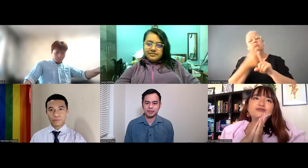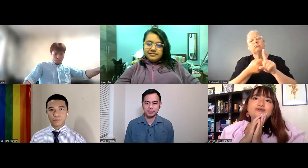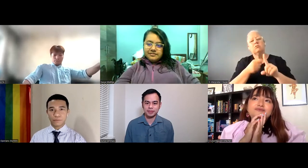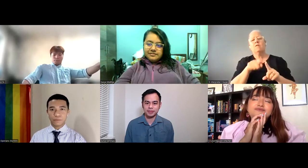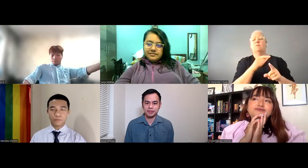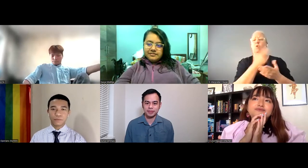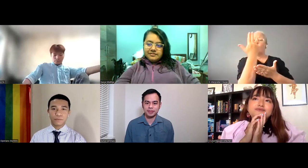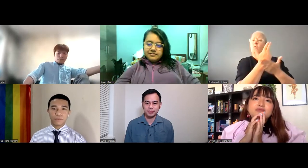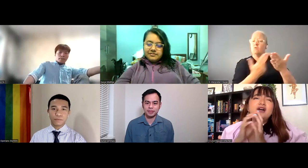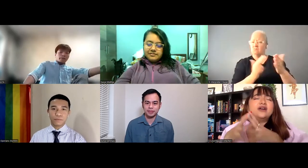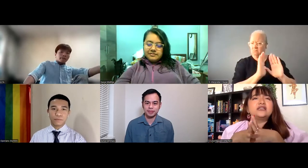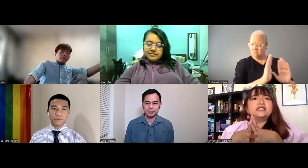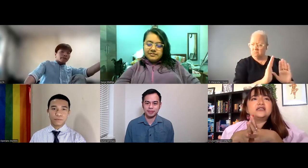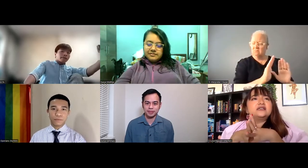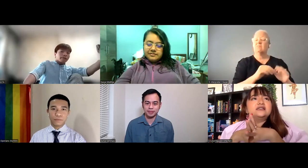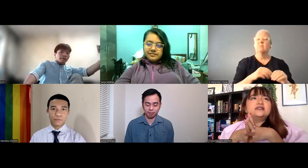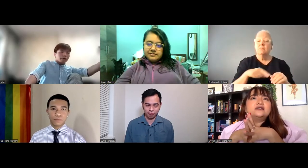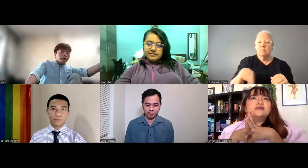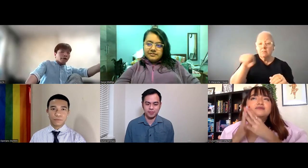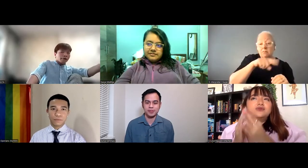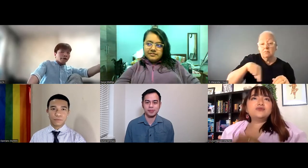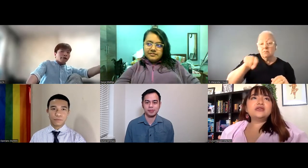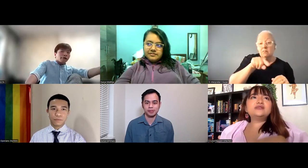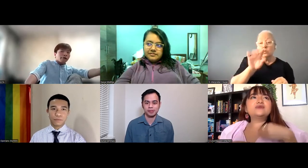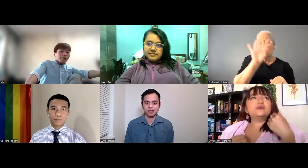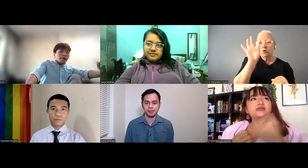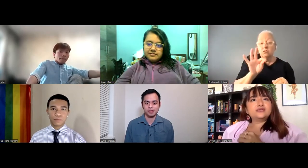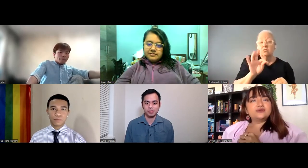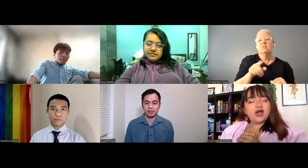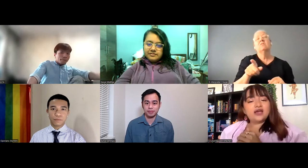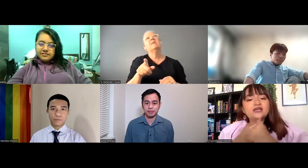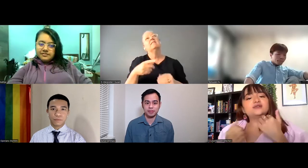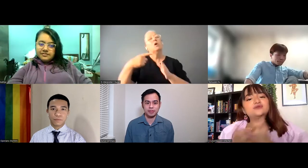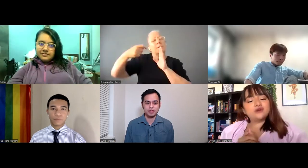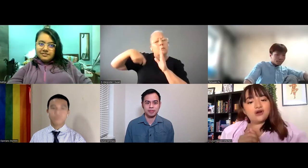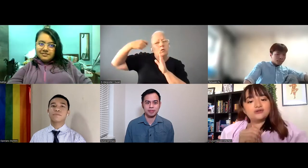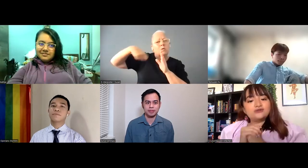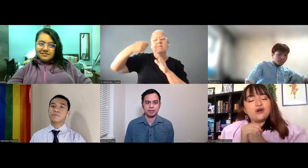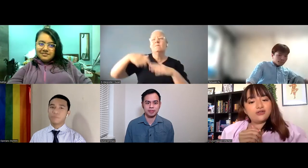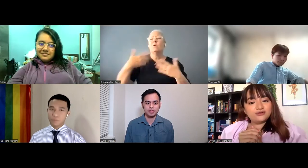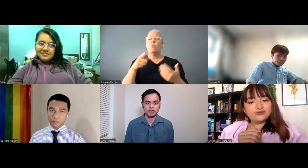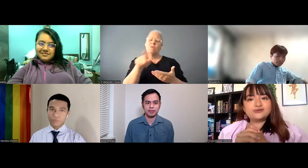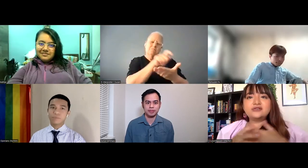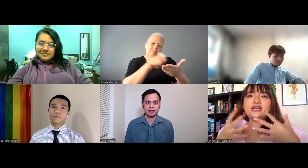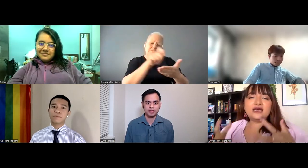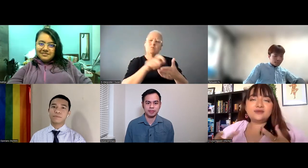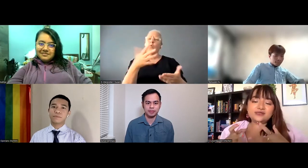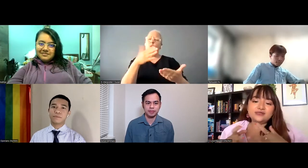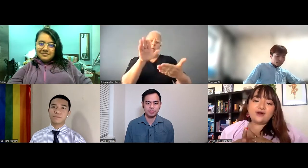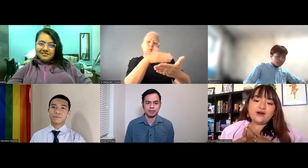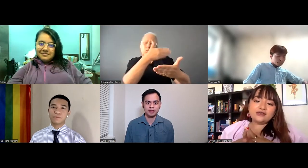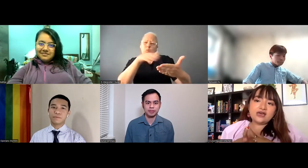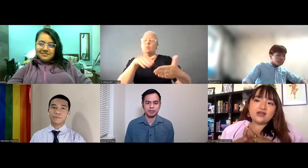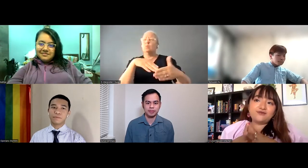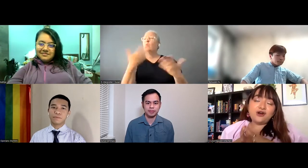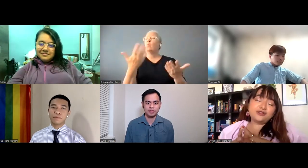you have any movies or pieces of writings or songs or authors, any pieces of